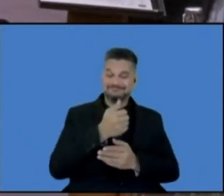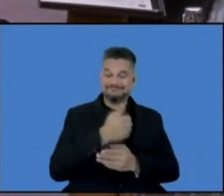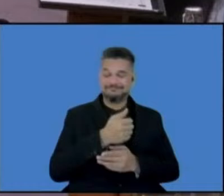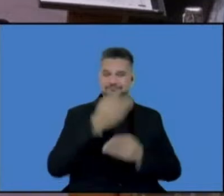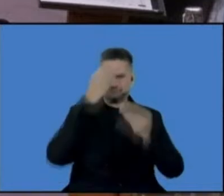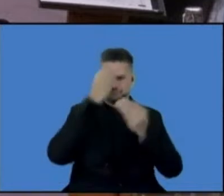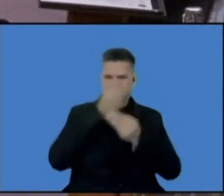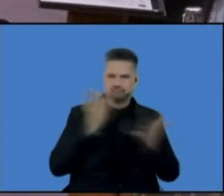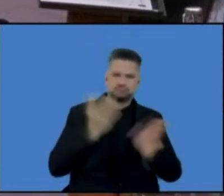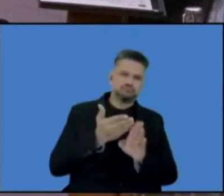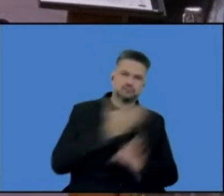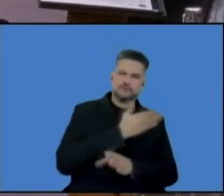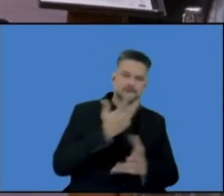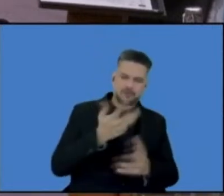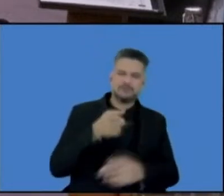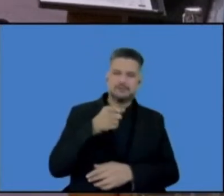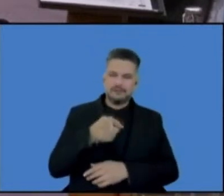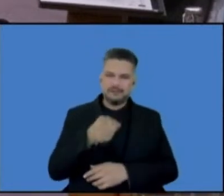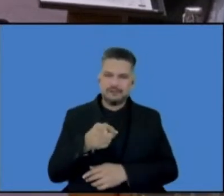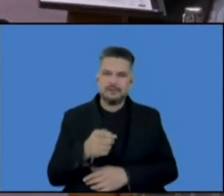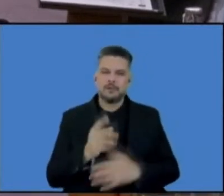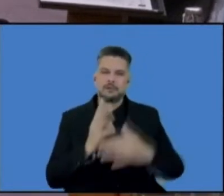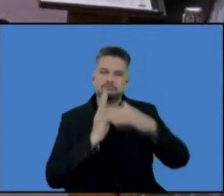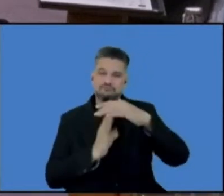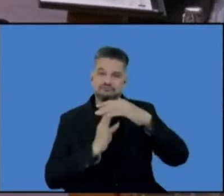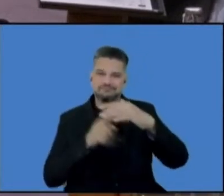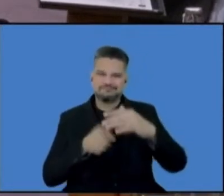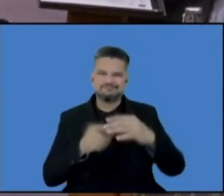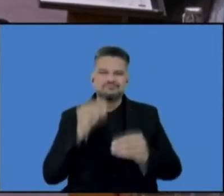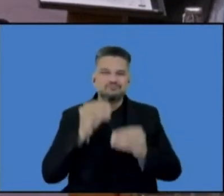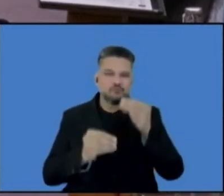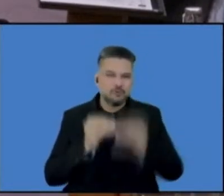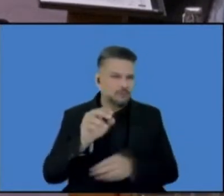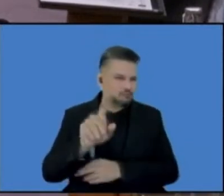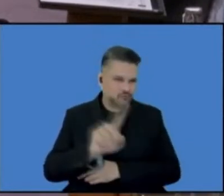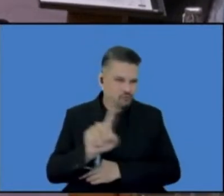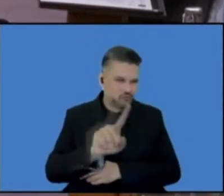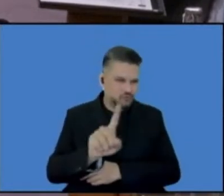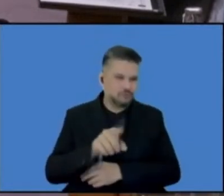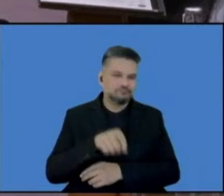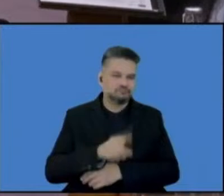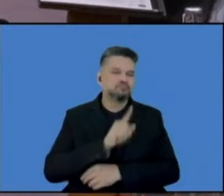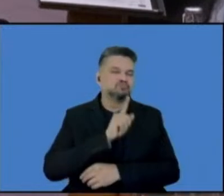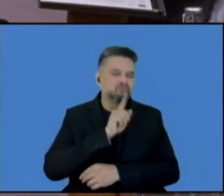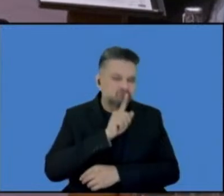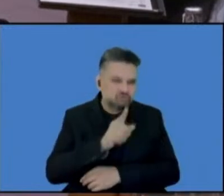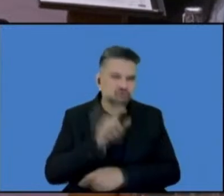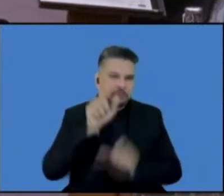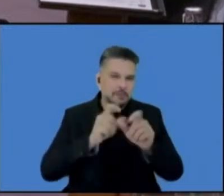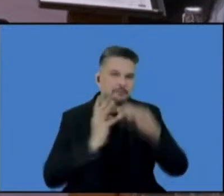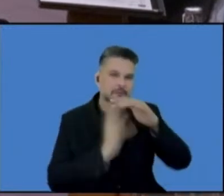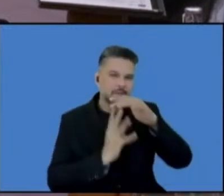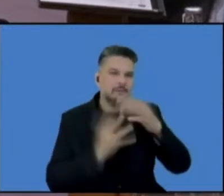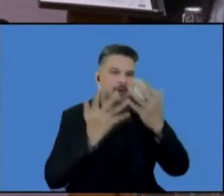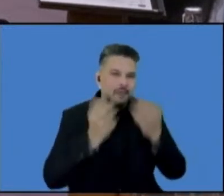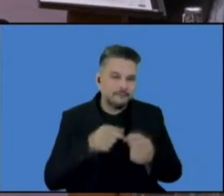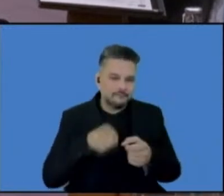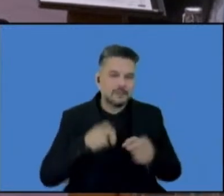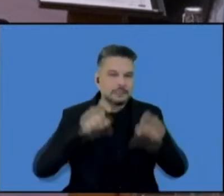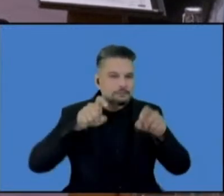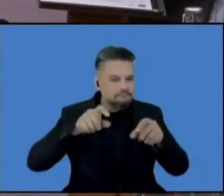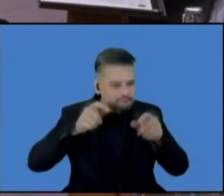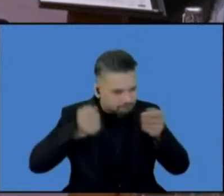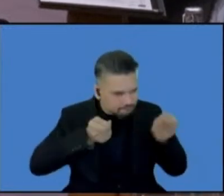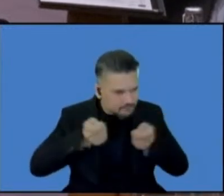we are managing. I want to believe that we reach the point in which it is reality that we are embracing, that we are fully